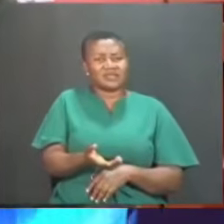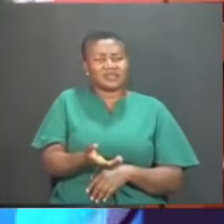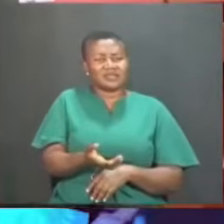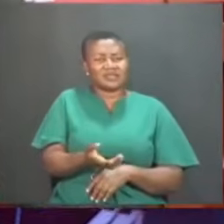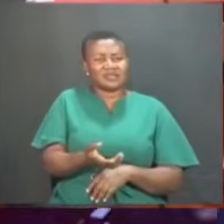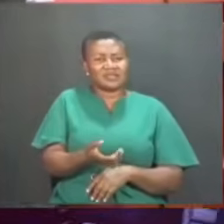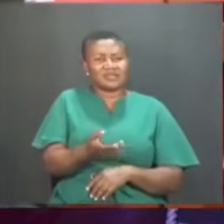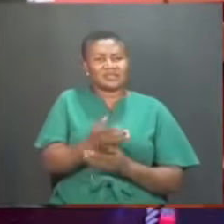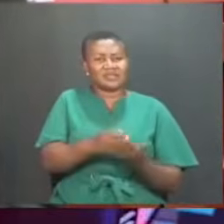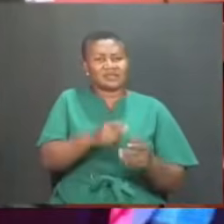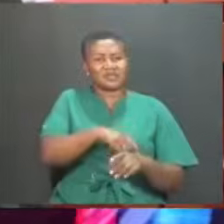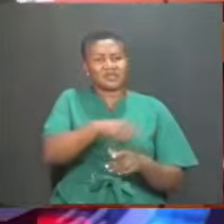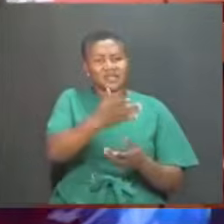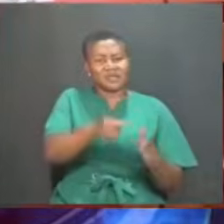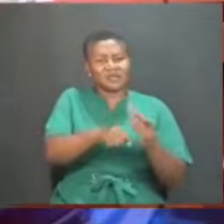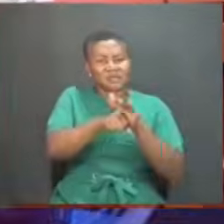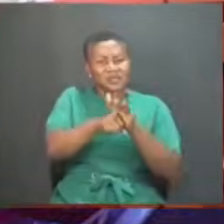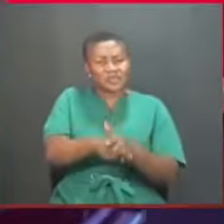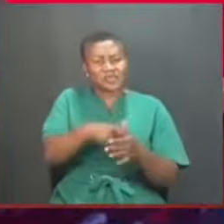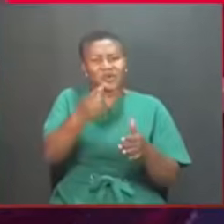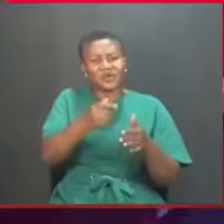from behind you.